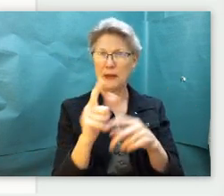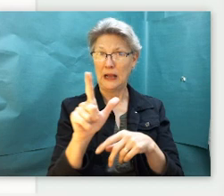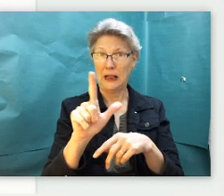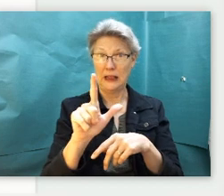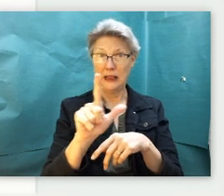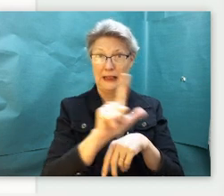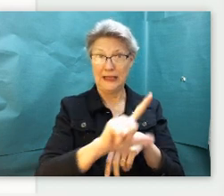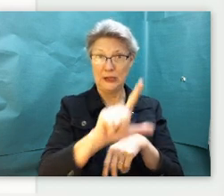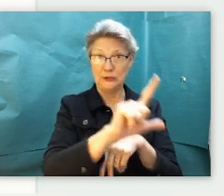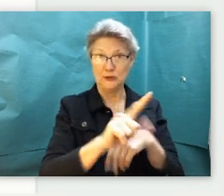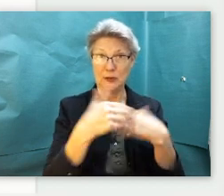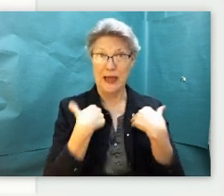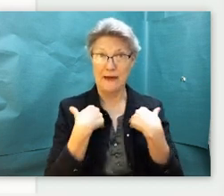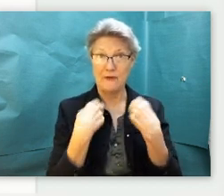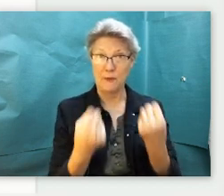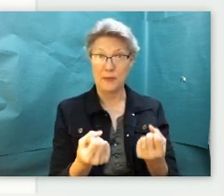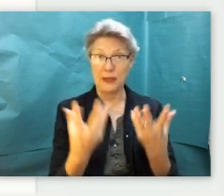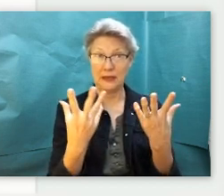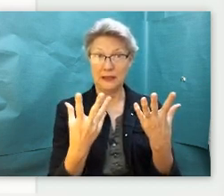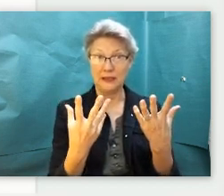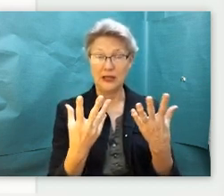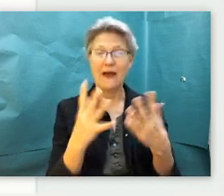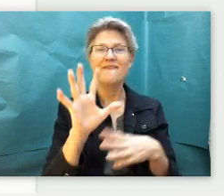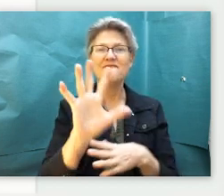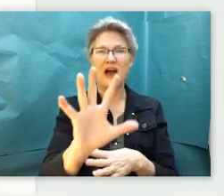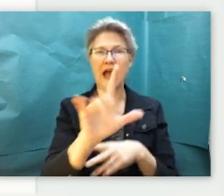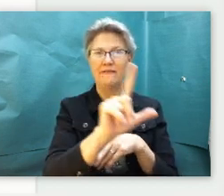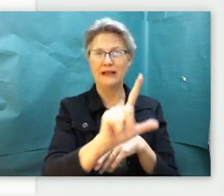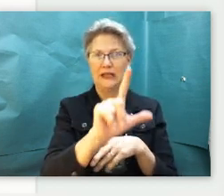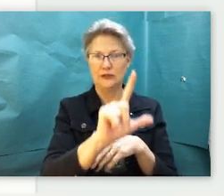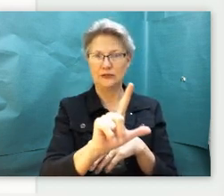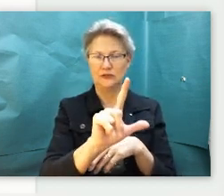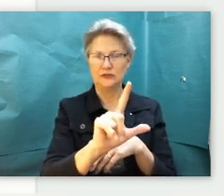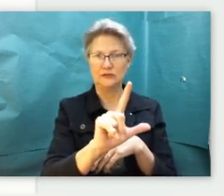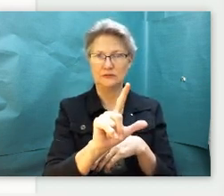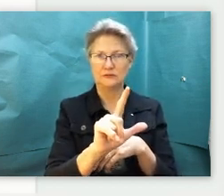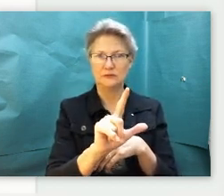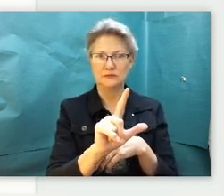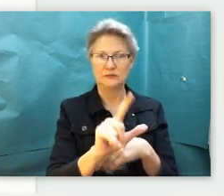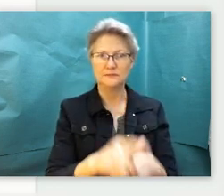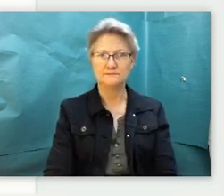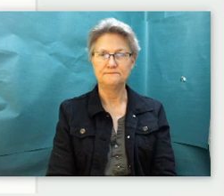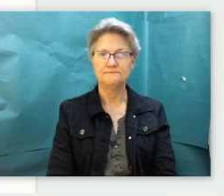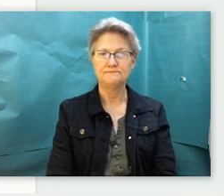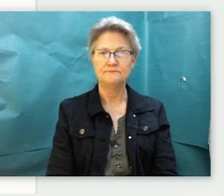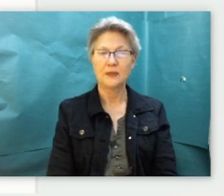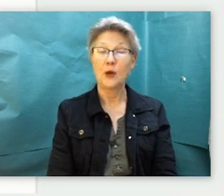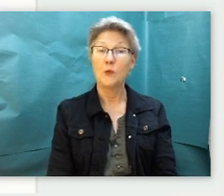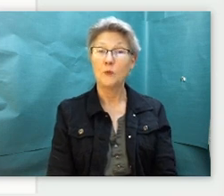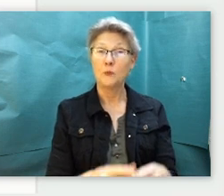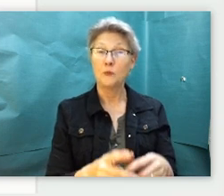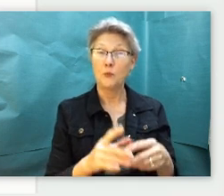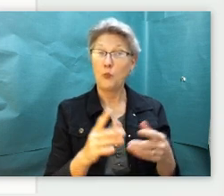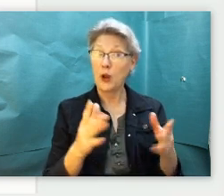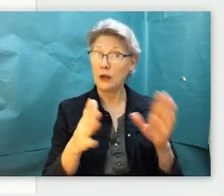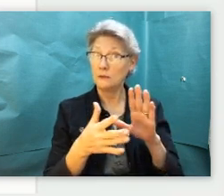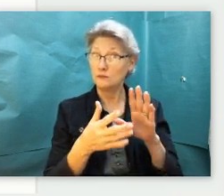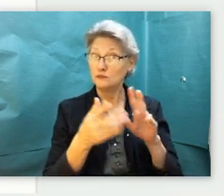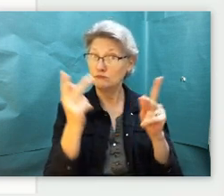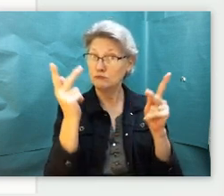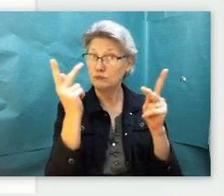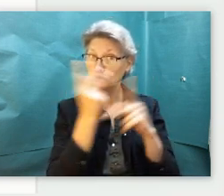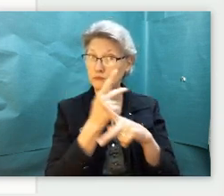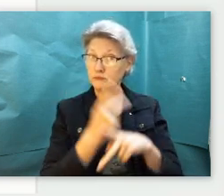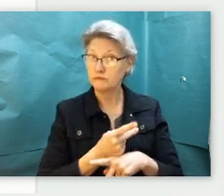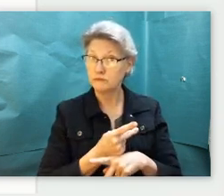do we have? That's right, Becky used 5 liters. 5. And we talked about what operation we're going to use?